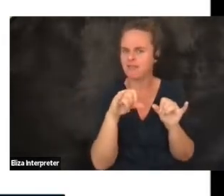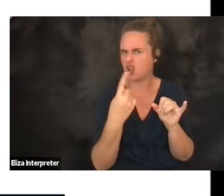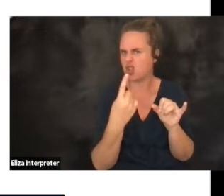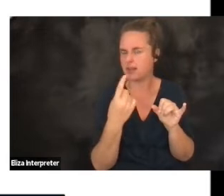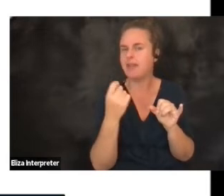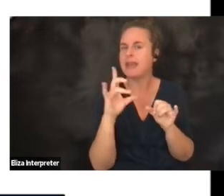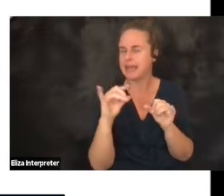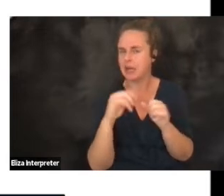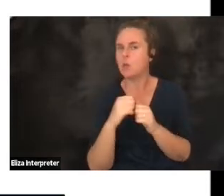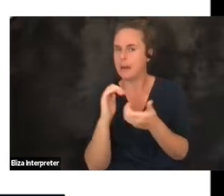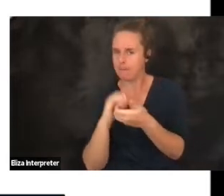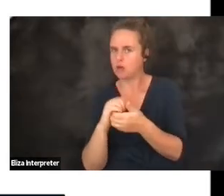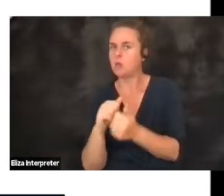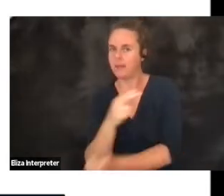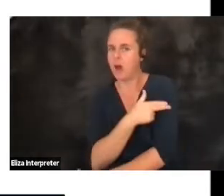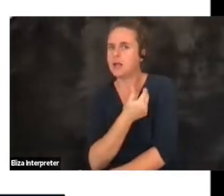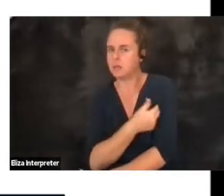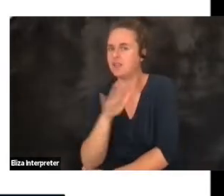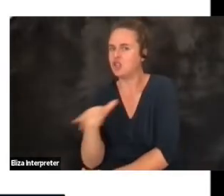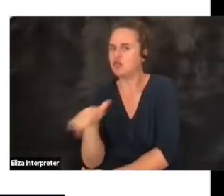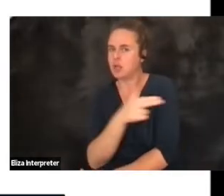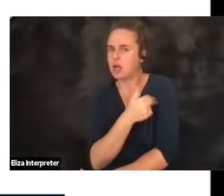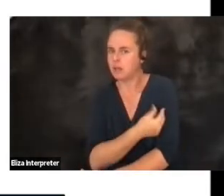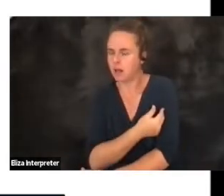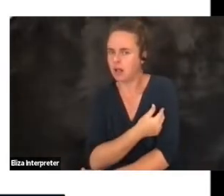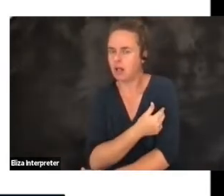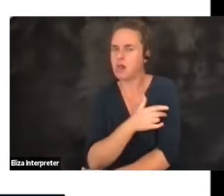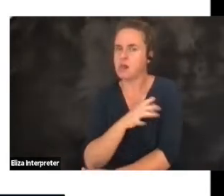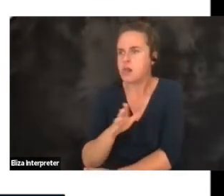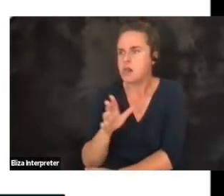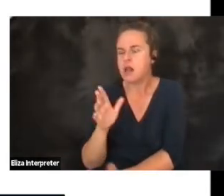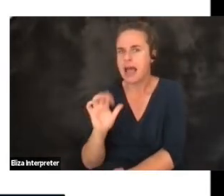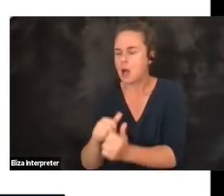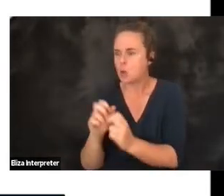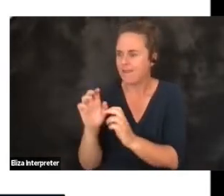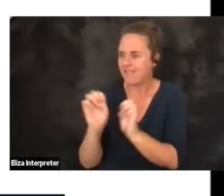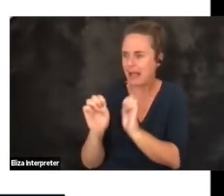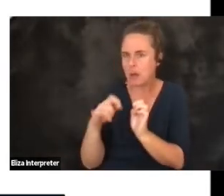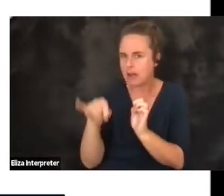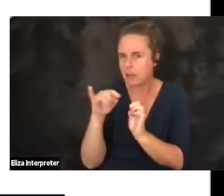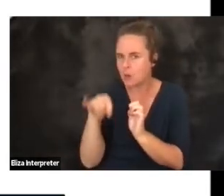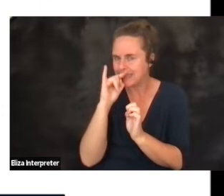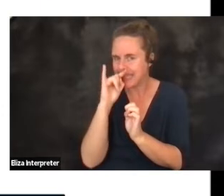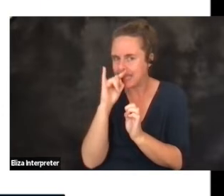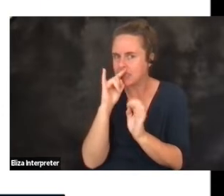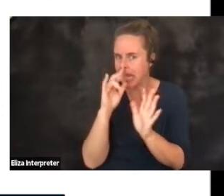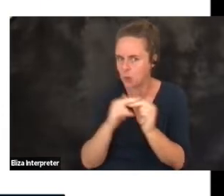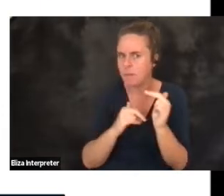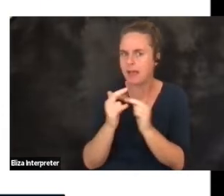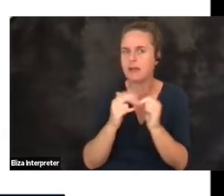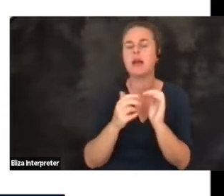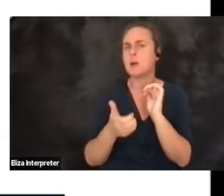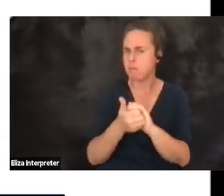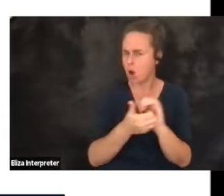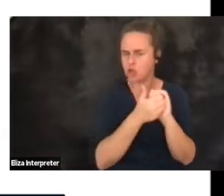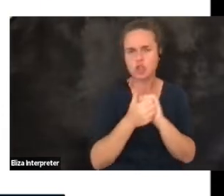did in partnership with the Children's Hospital, right? They had to build all kinds of partnerships, not just with Children's, but